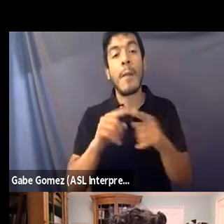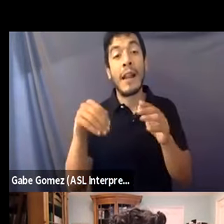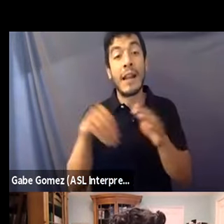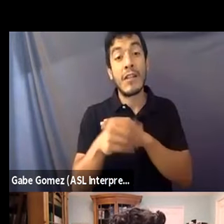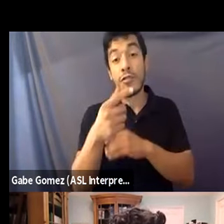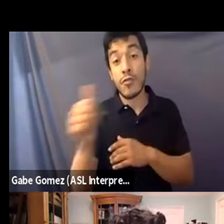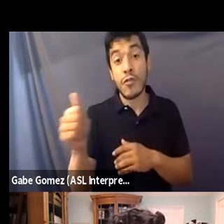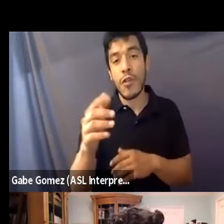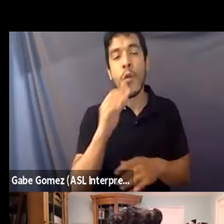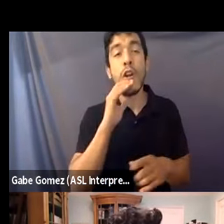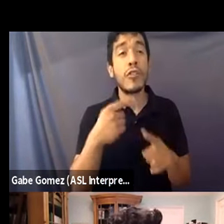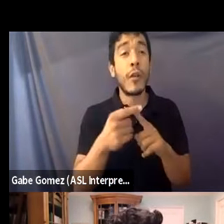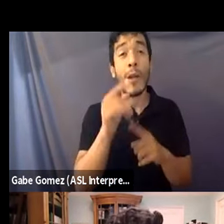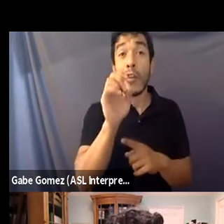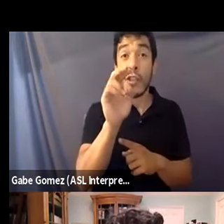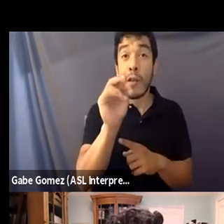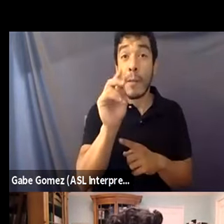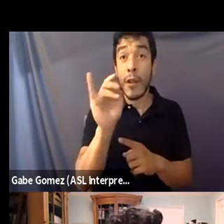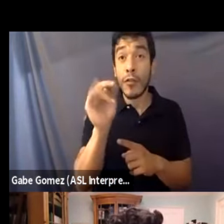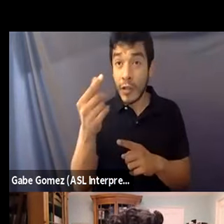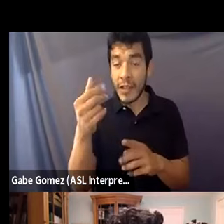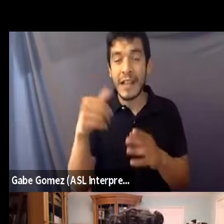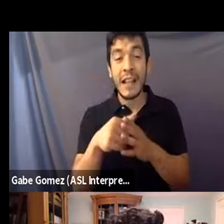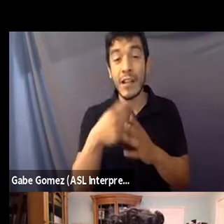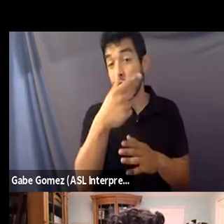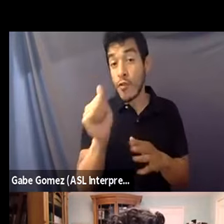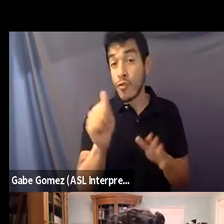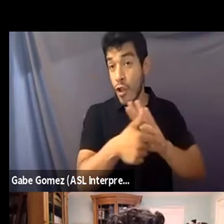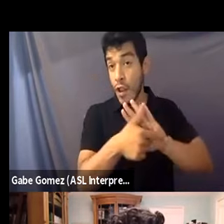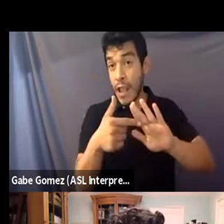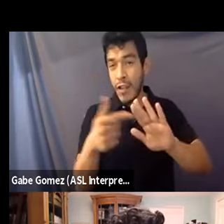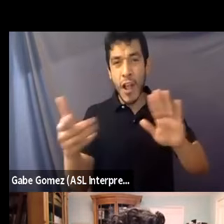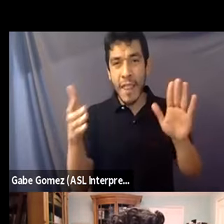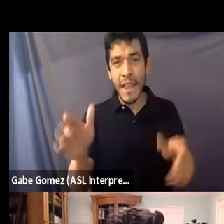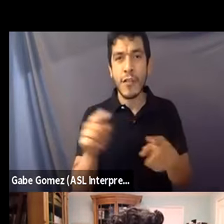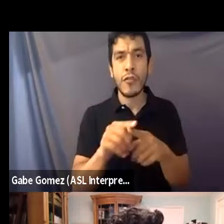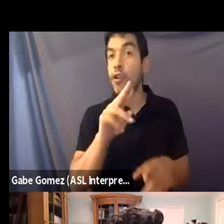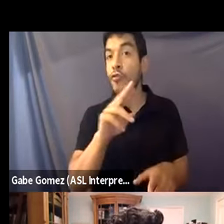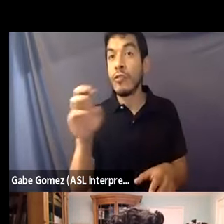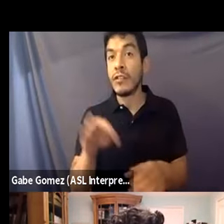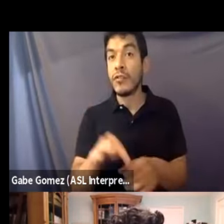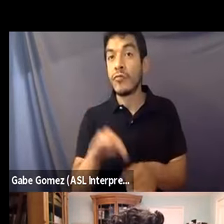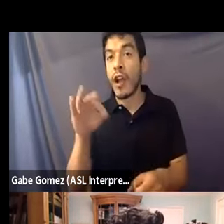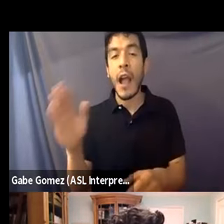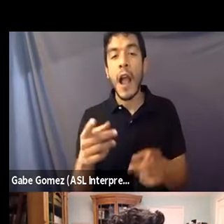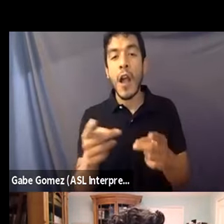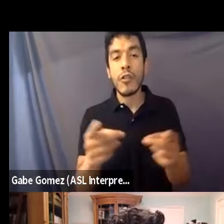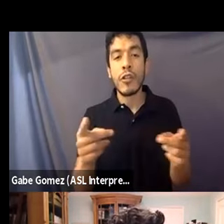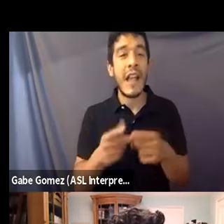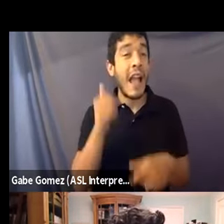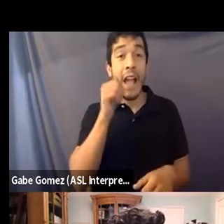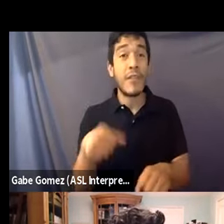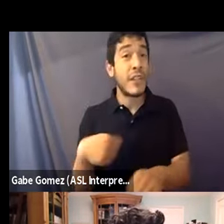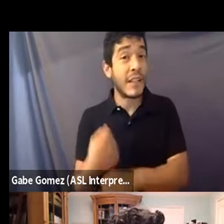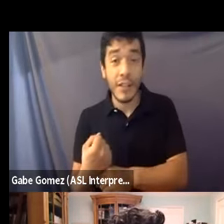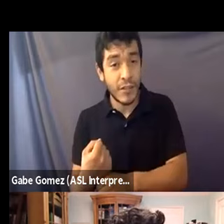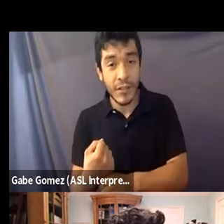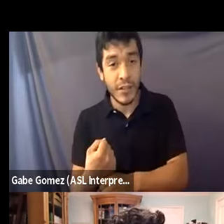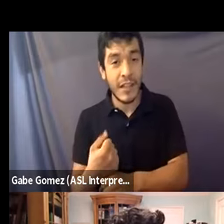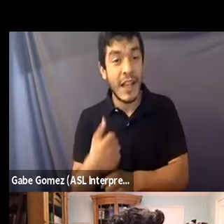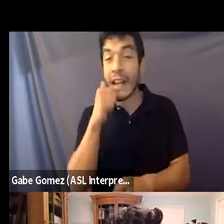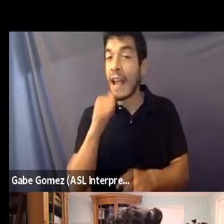gerrymandering in the Georgia legislature, they are allowed to redraw our districts every year. Not every 10